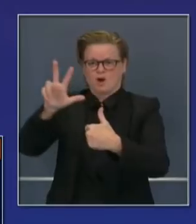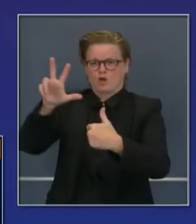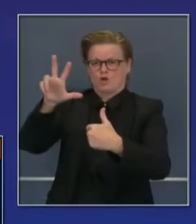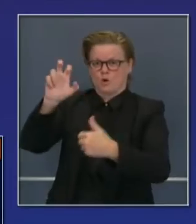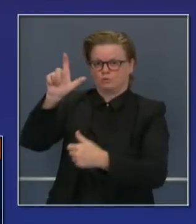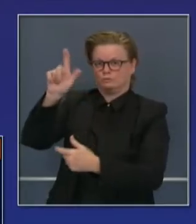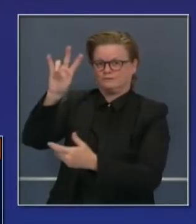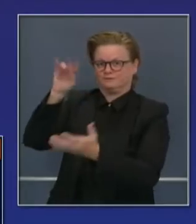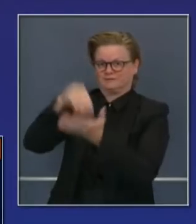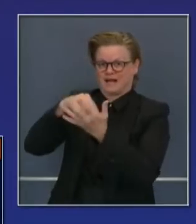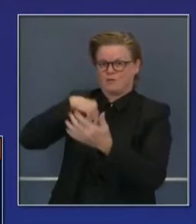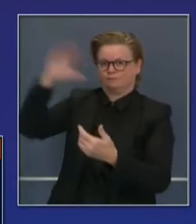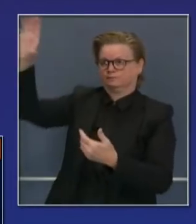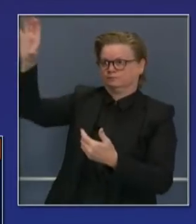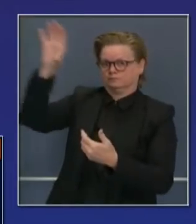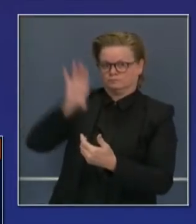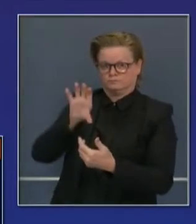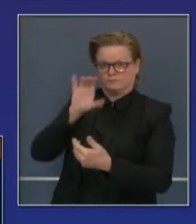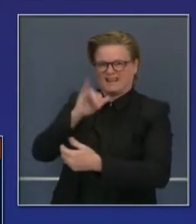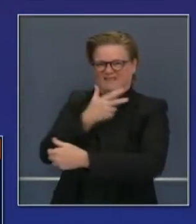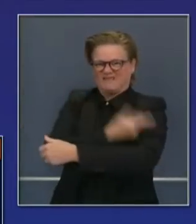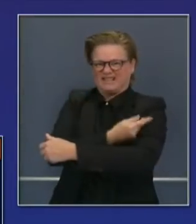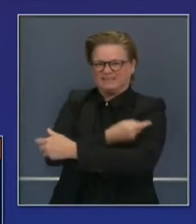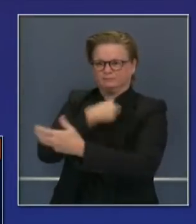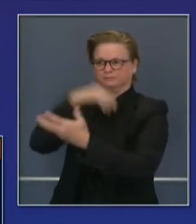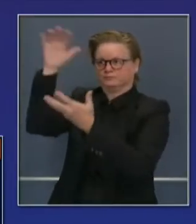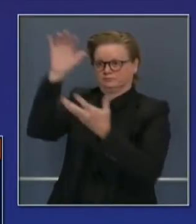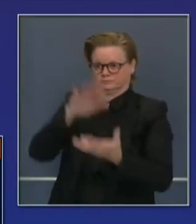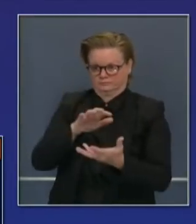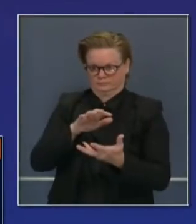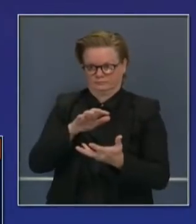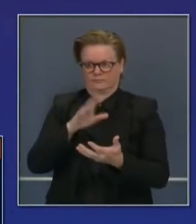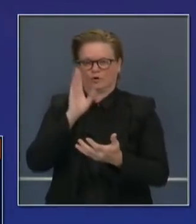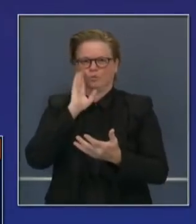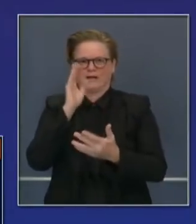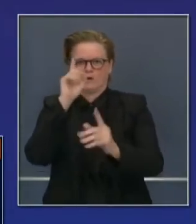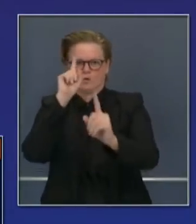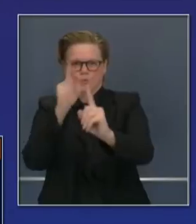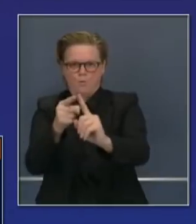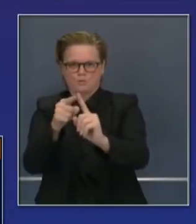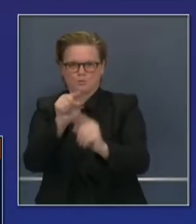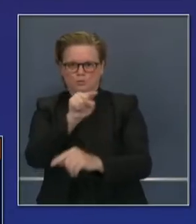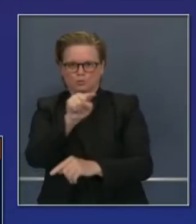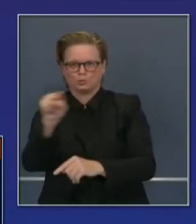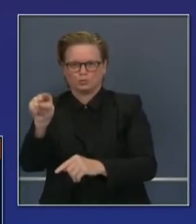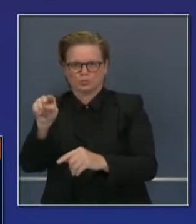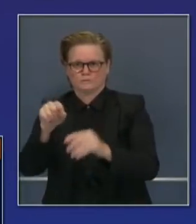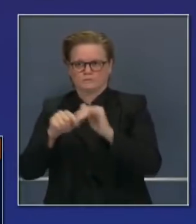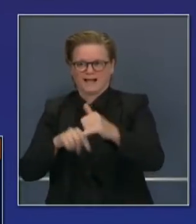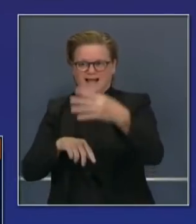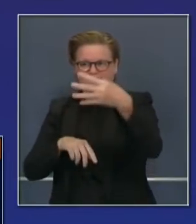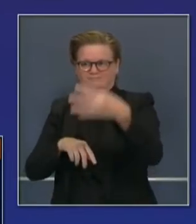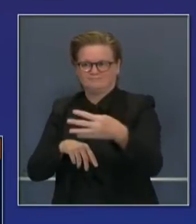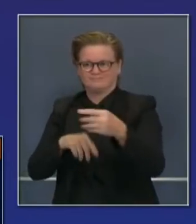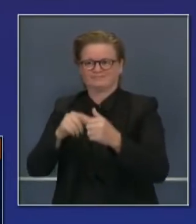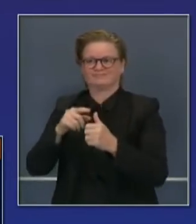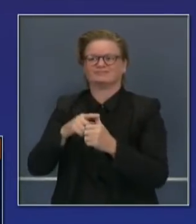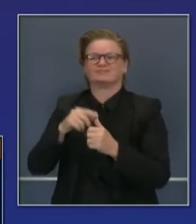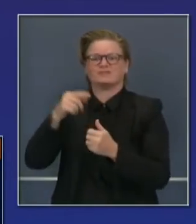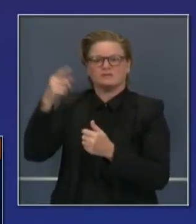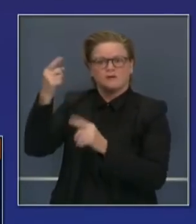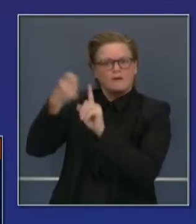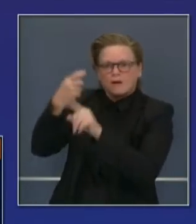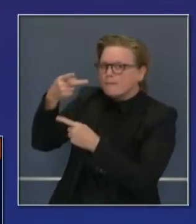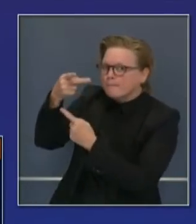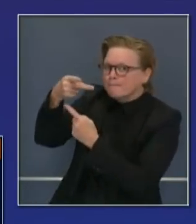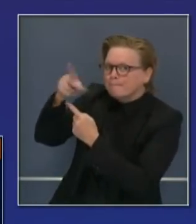327,000 doses of the first vaccines directly being delivered from Pfizer, will go to 3